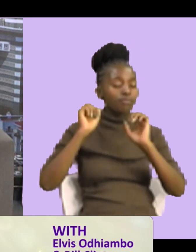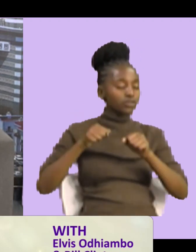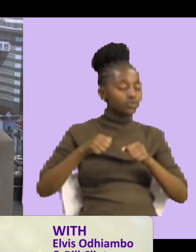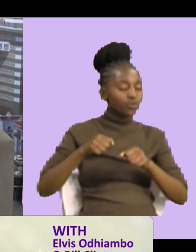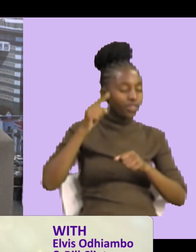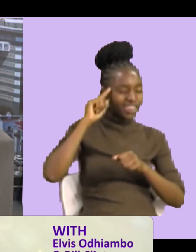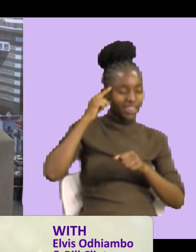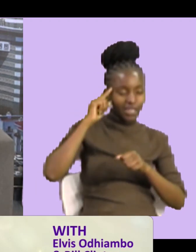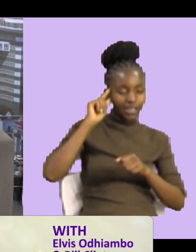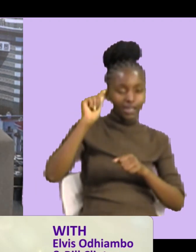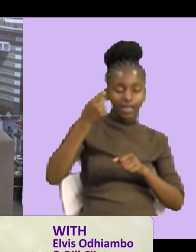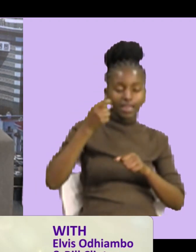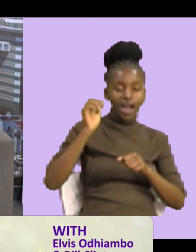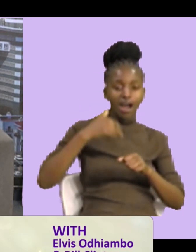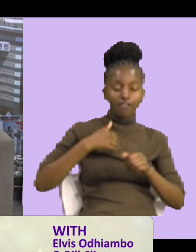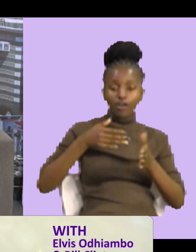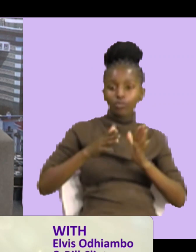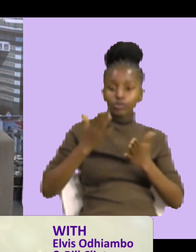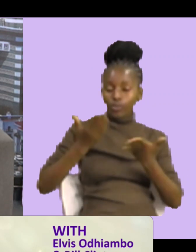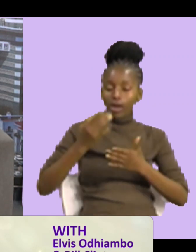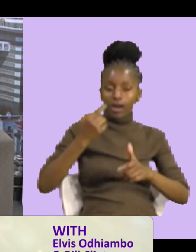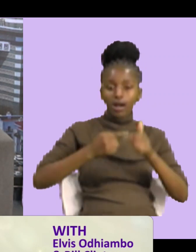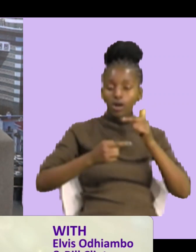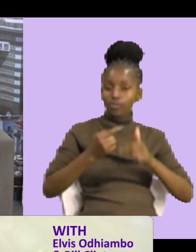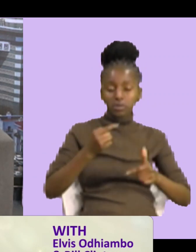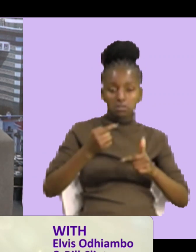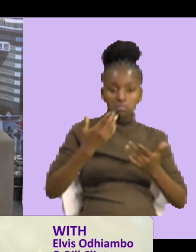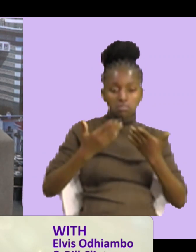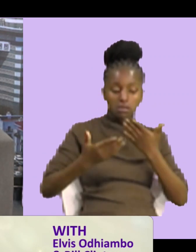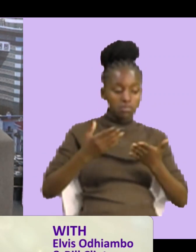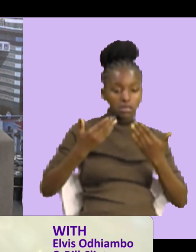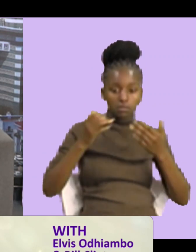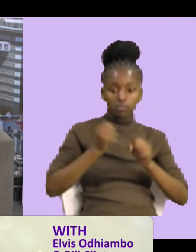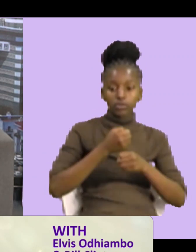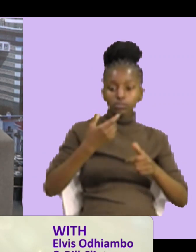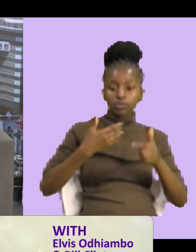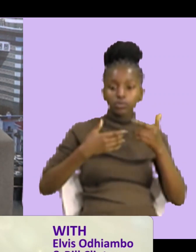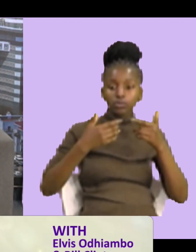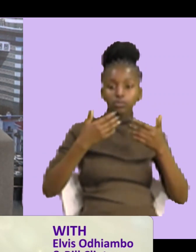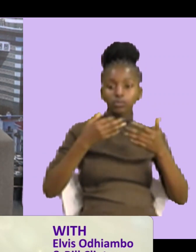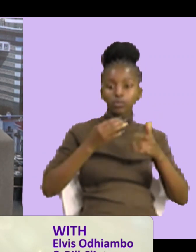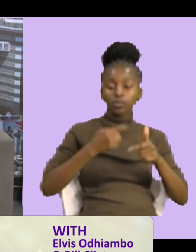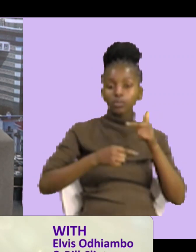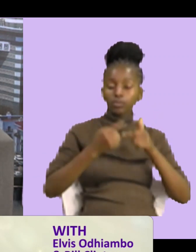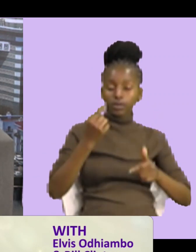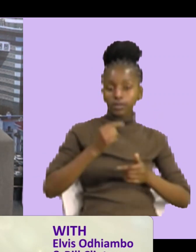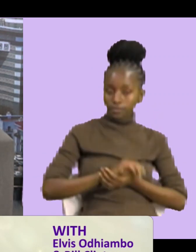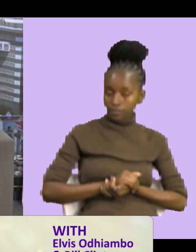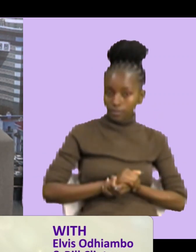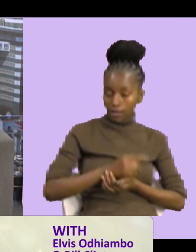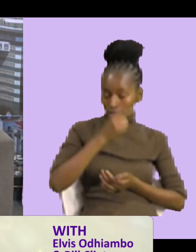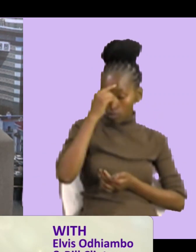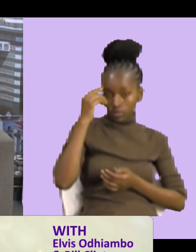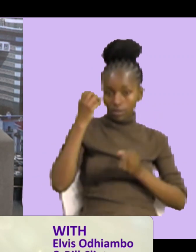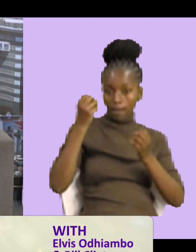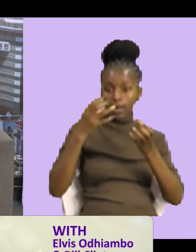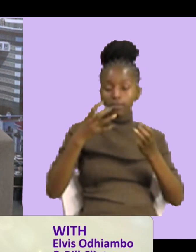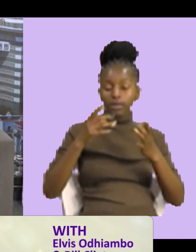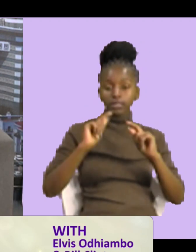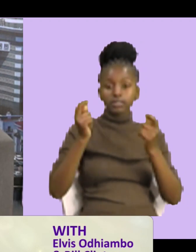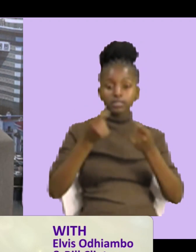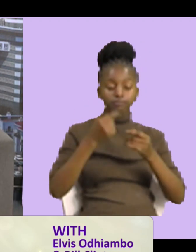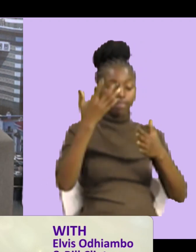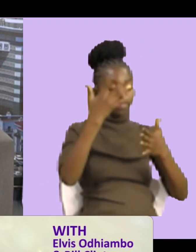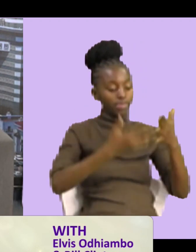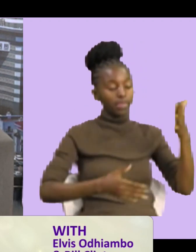Shujaa Sevens are the current champions. Do you believe, they have a chance to reclaim this title against this long list of, qualified players?